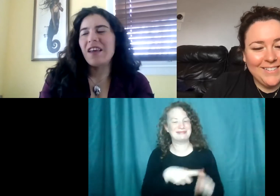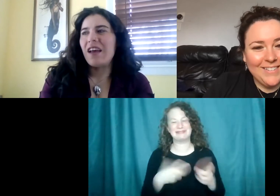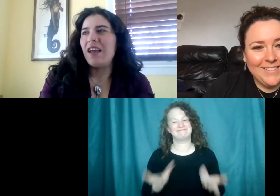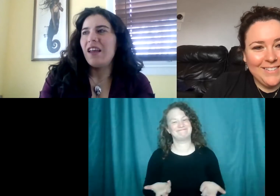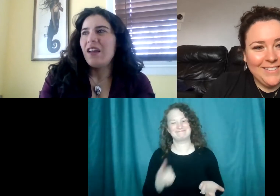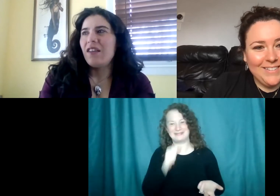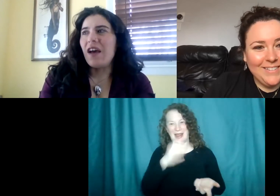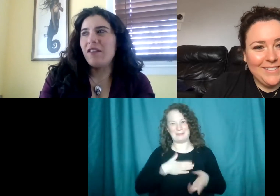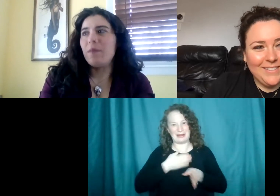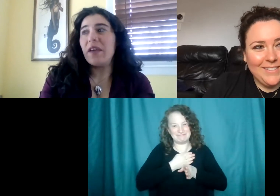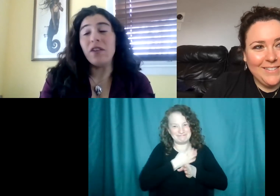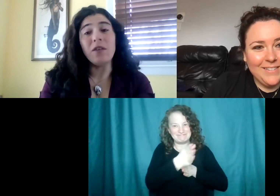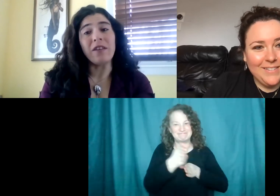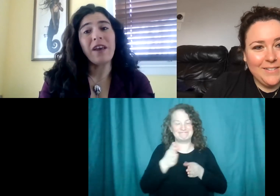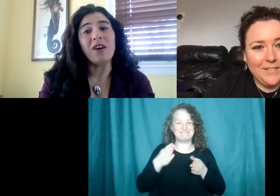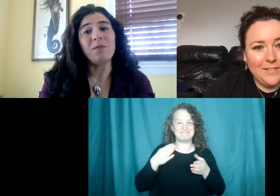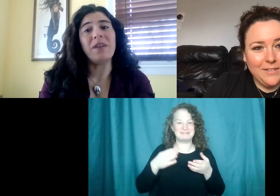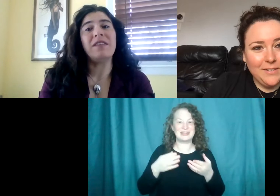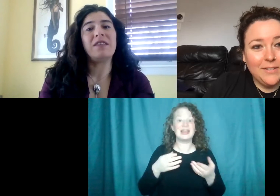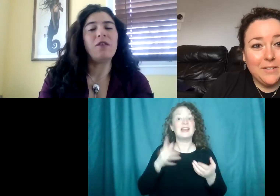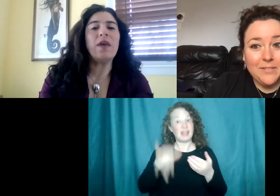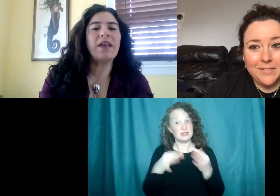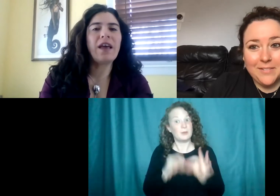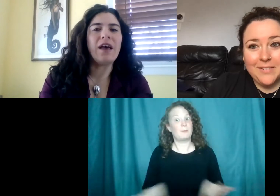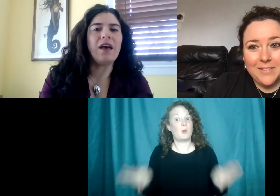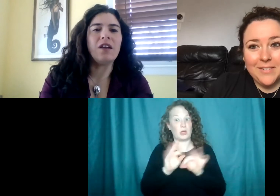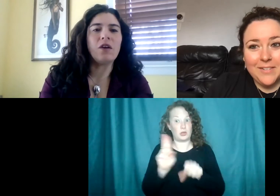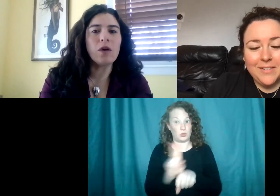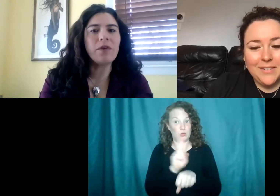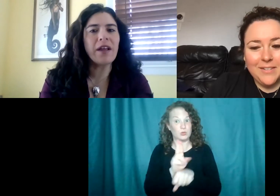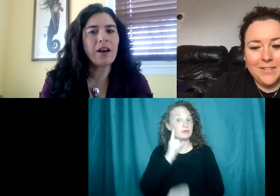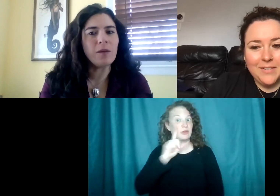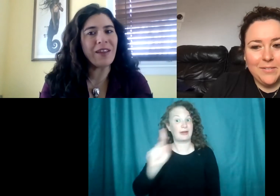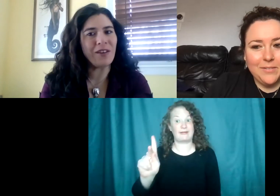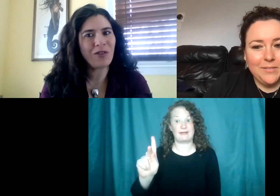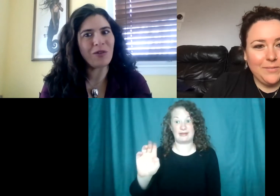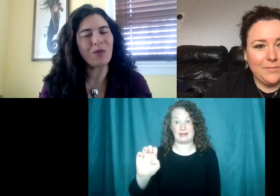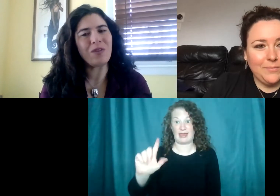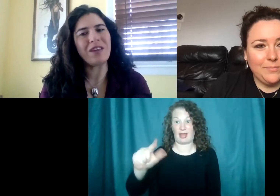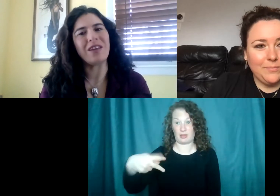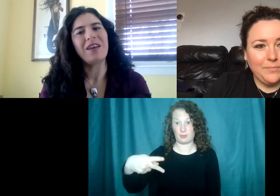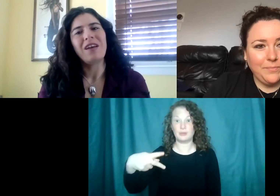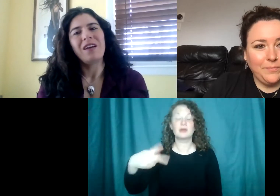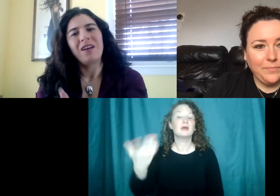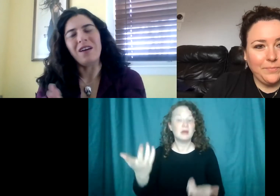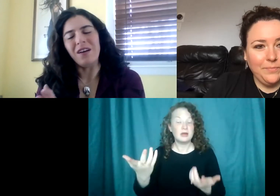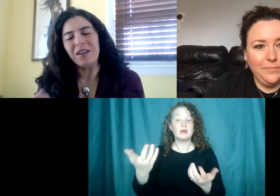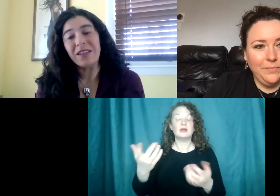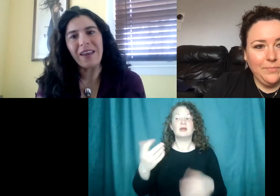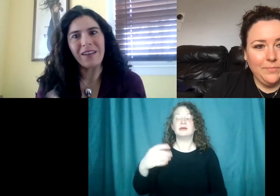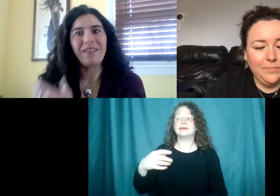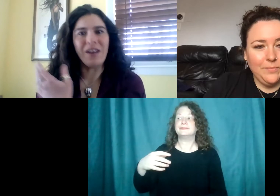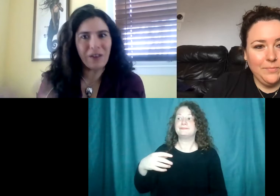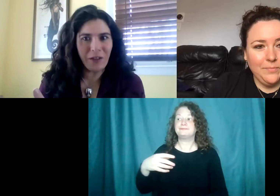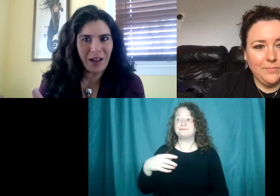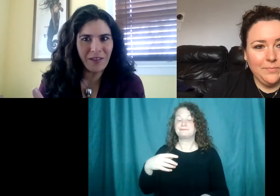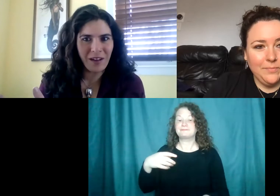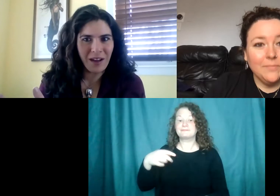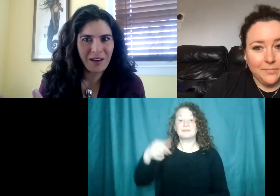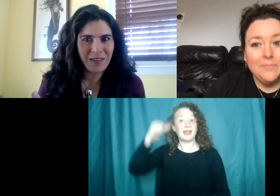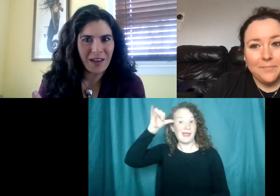think that that is a big use of kelp, is if we can incorporate kelp into the diets of